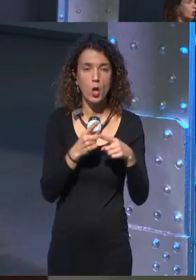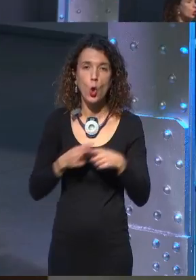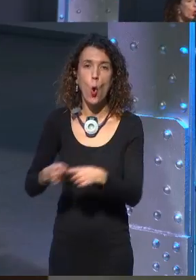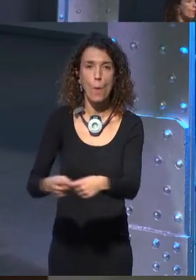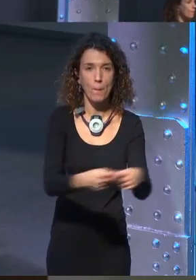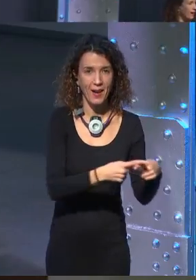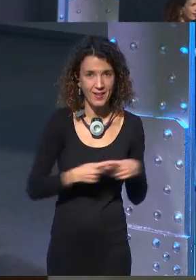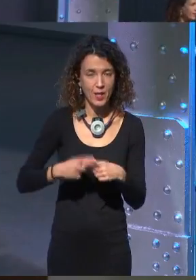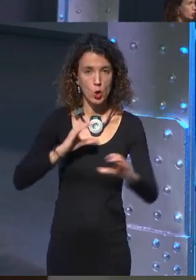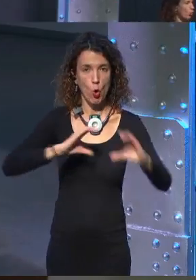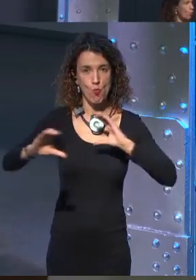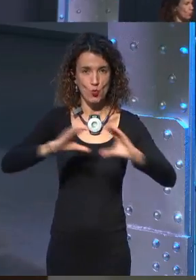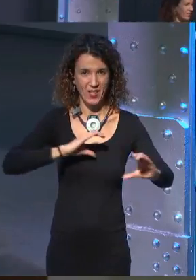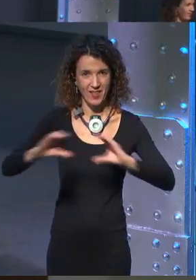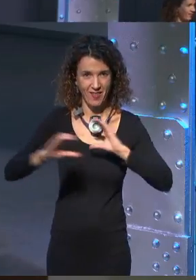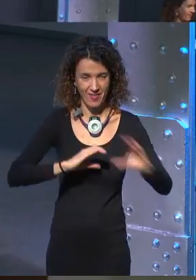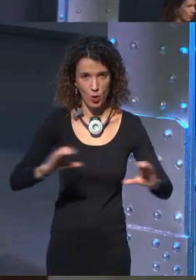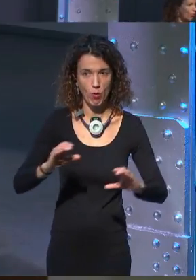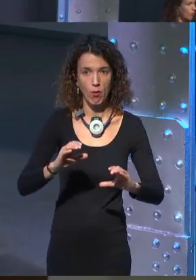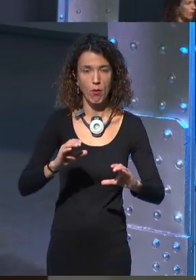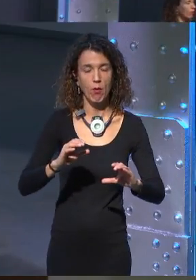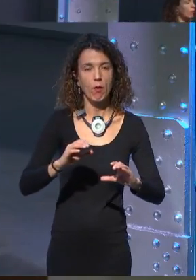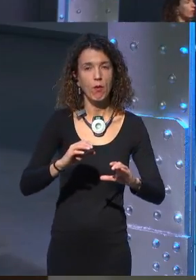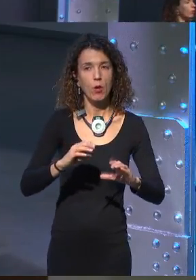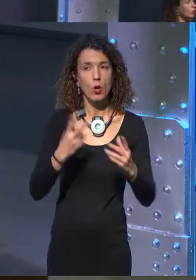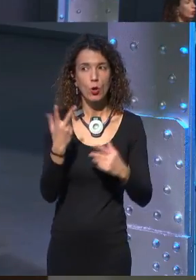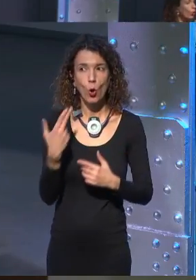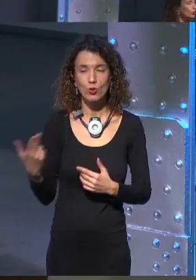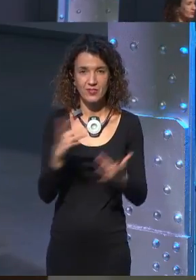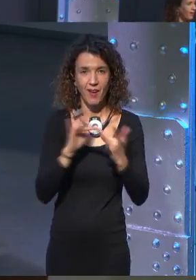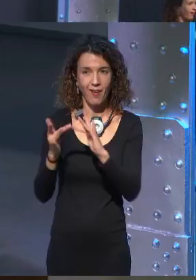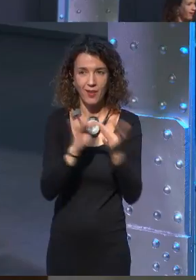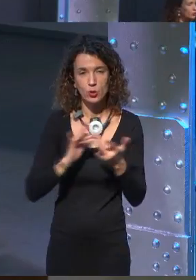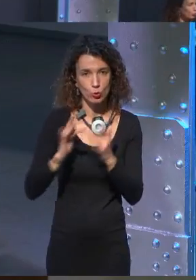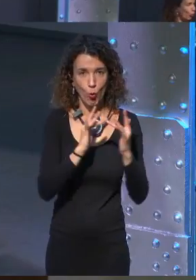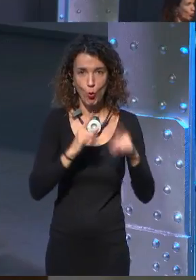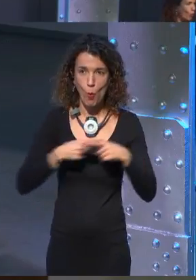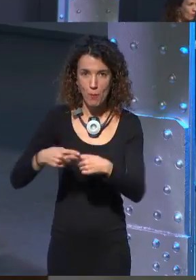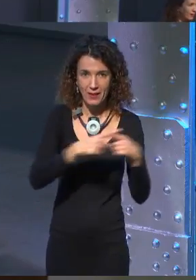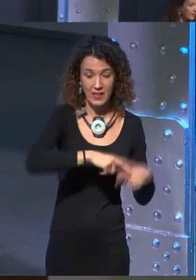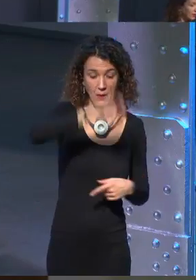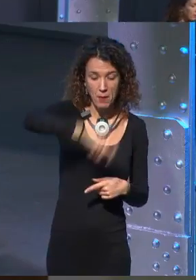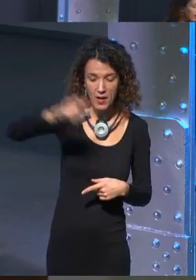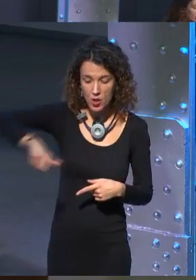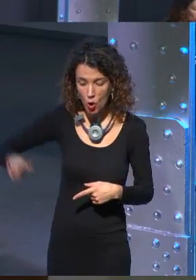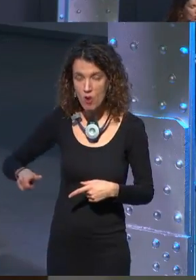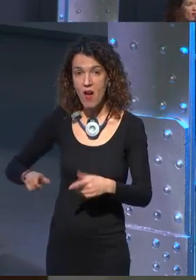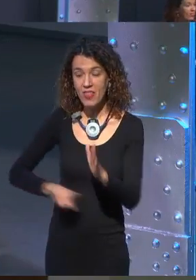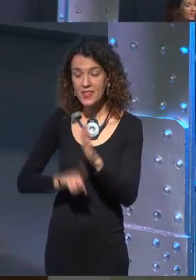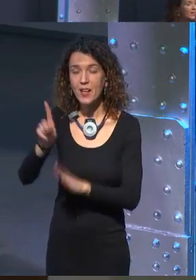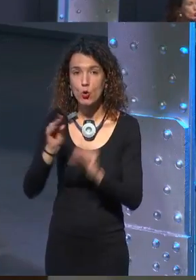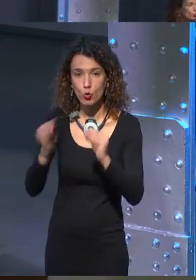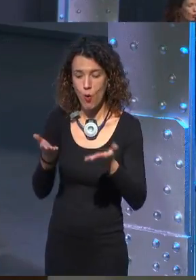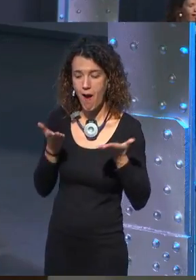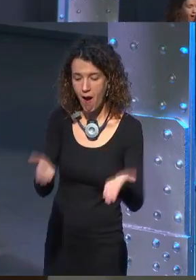those communications. We want to share those relationships. We want to help people, build people up. And we do that through what we call